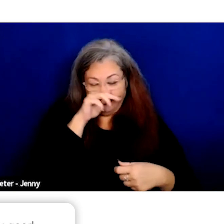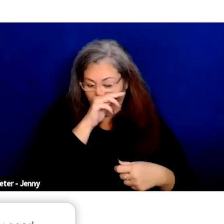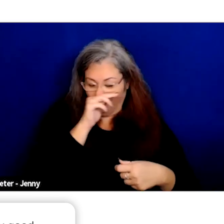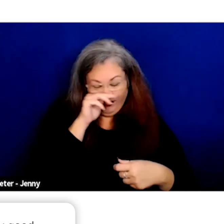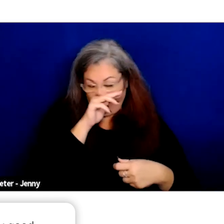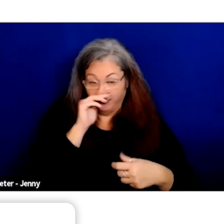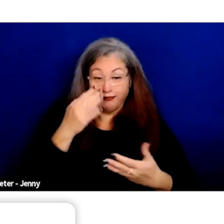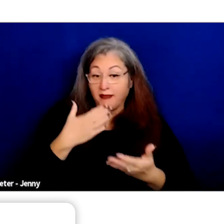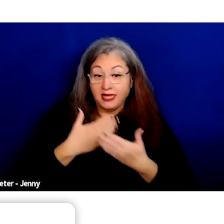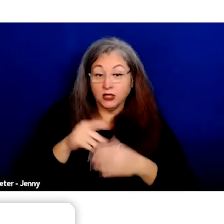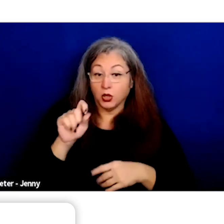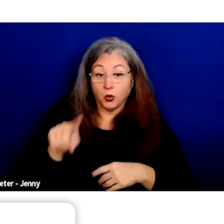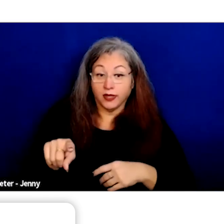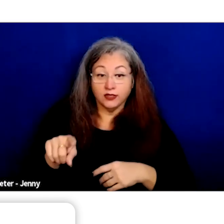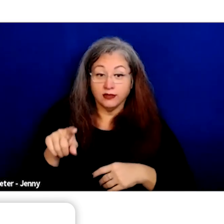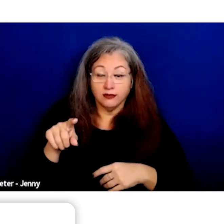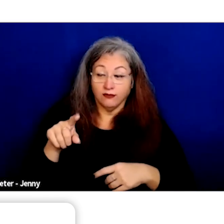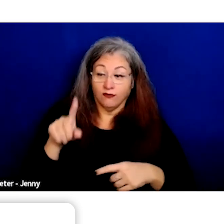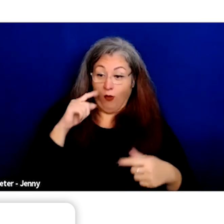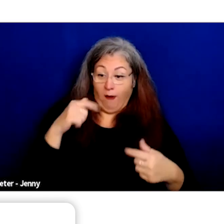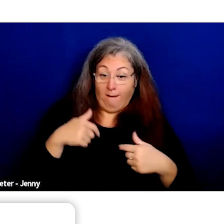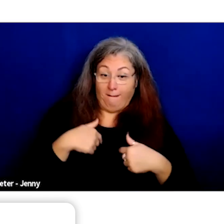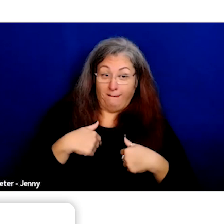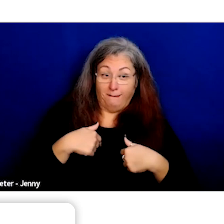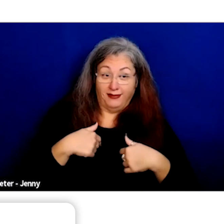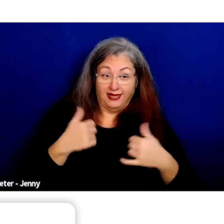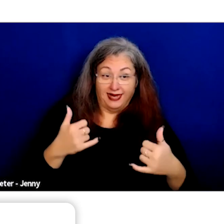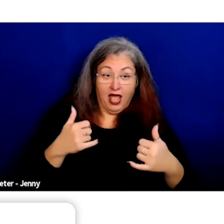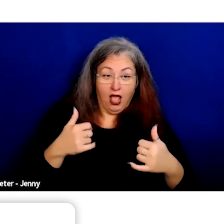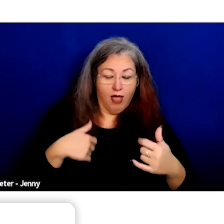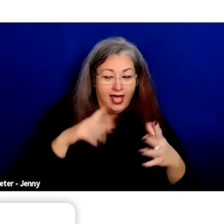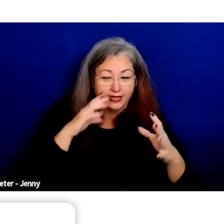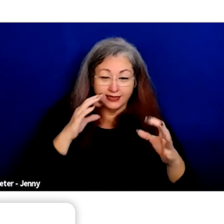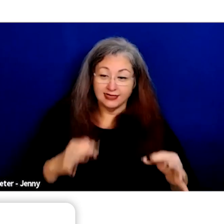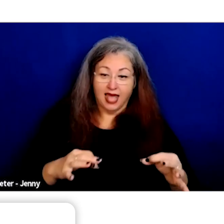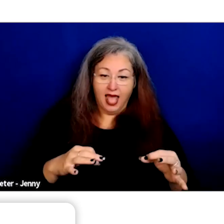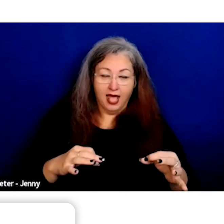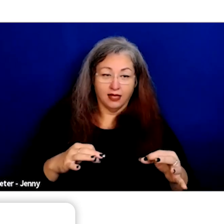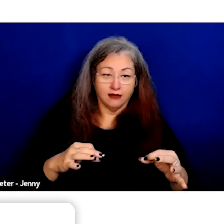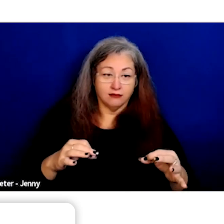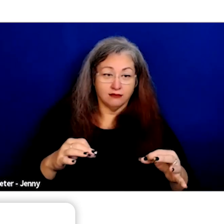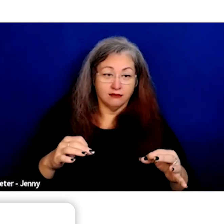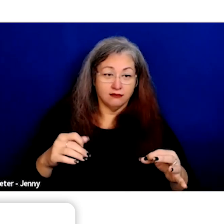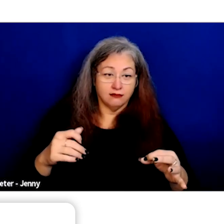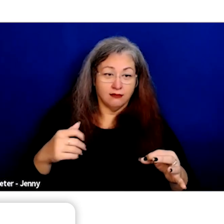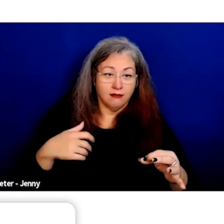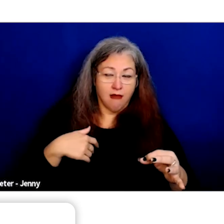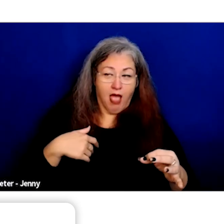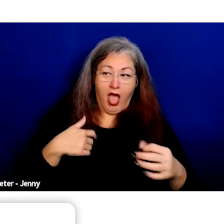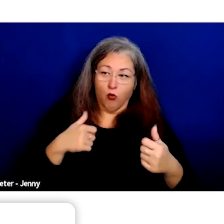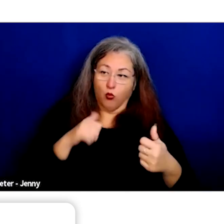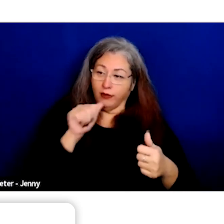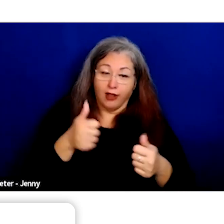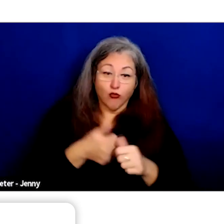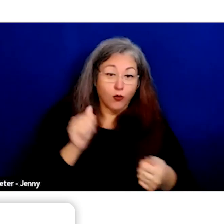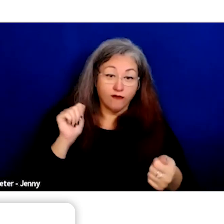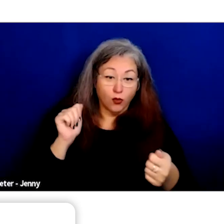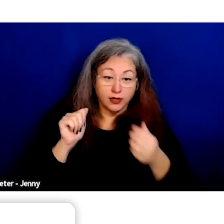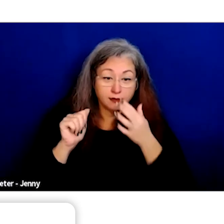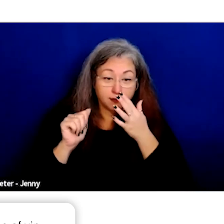That's a really good question. I think for me right now, I just have decided not to try to separate myself from it.